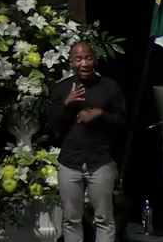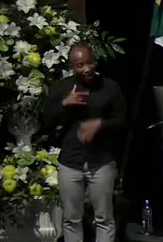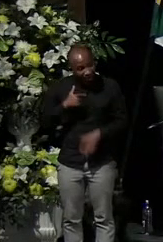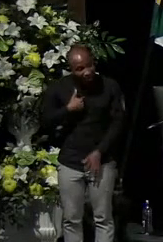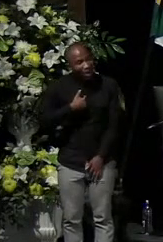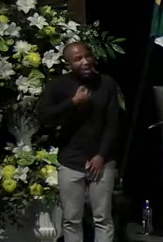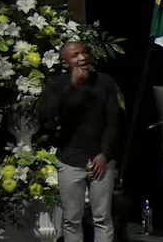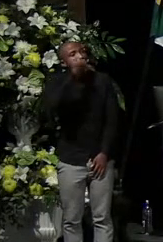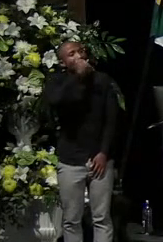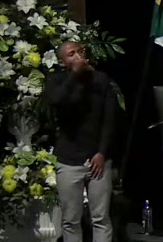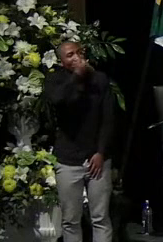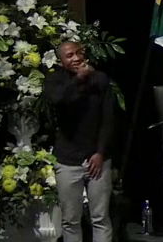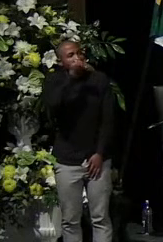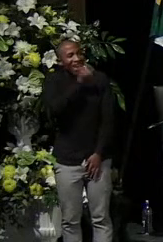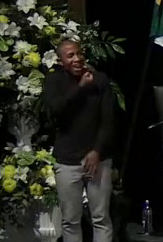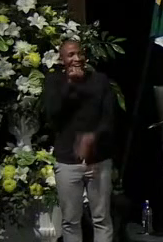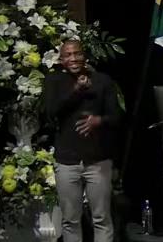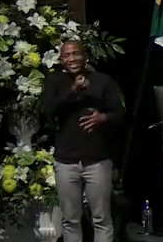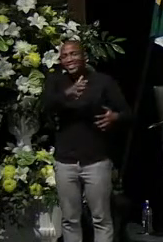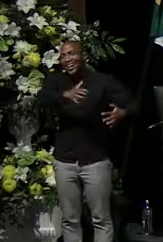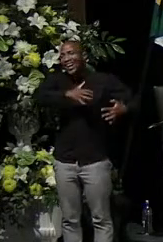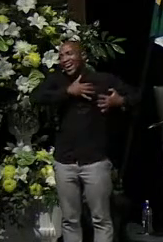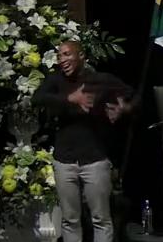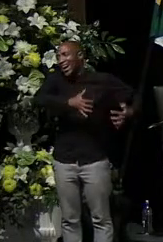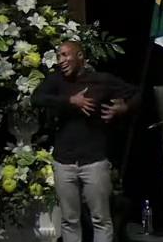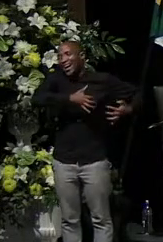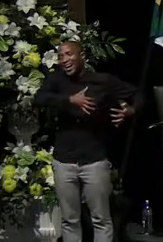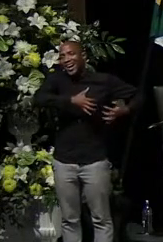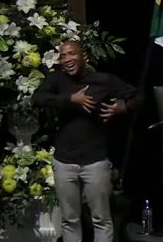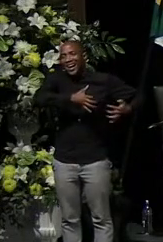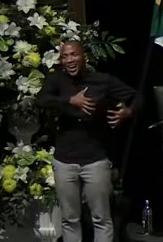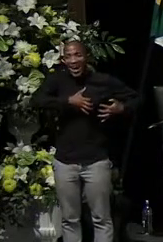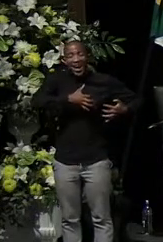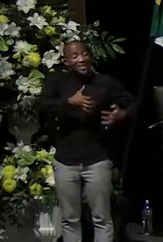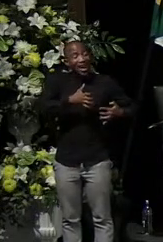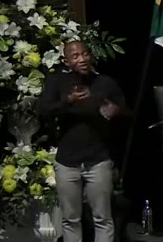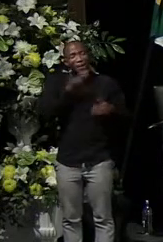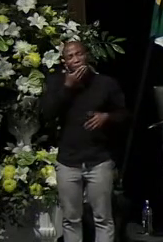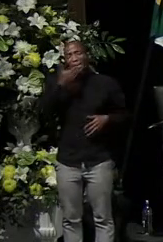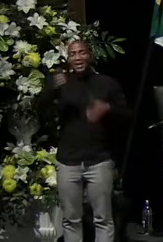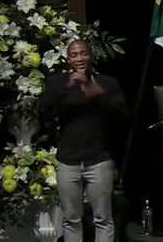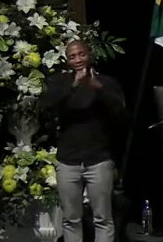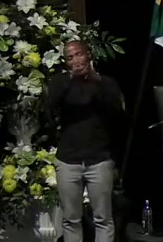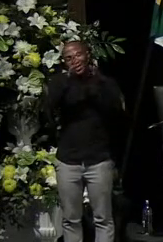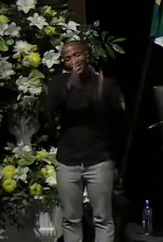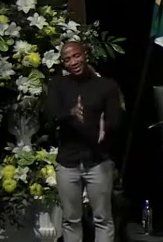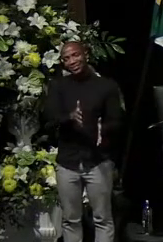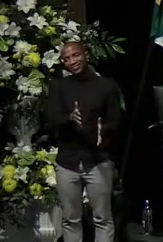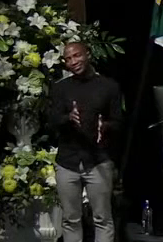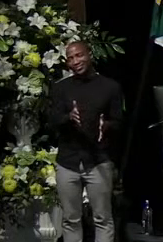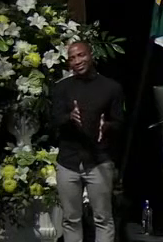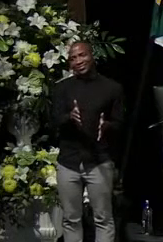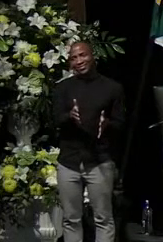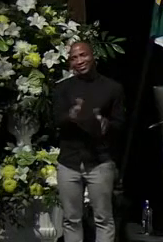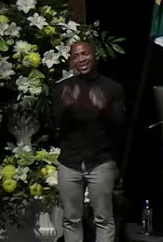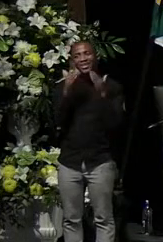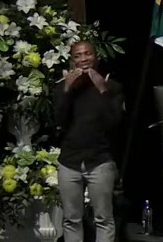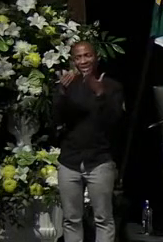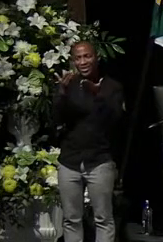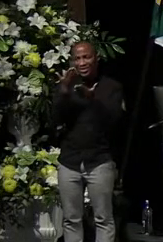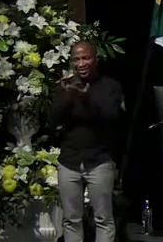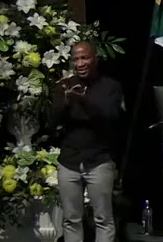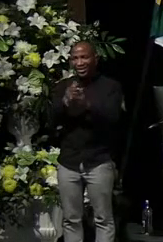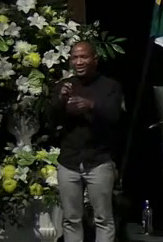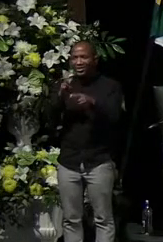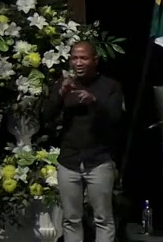I apologize for thinking that you are that kind of a person leadership no you can sit down